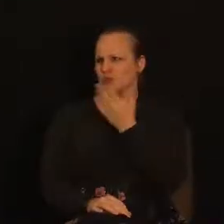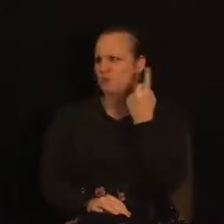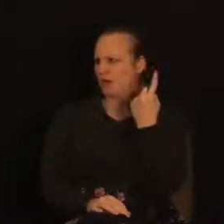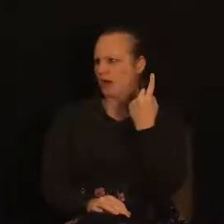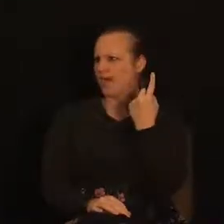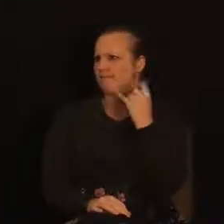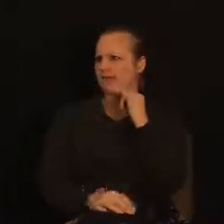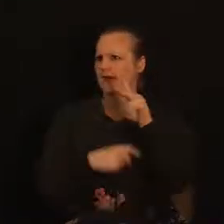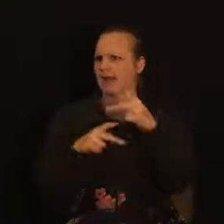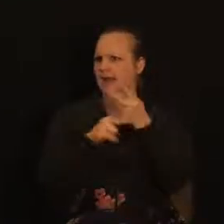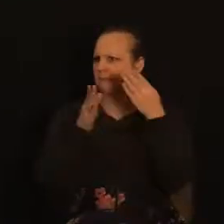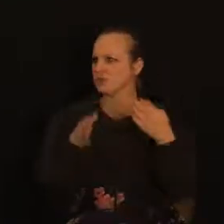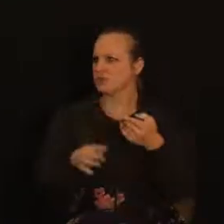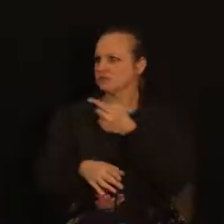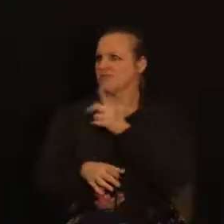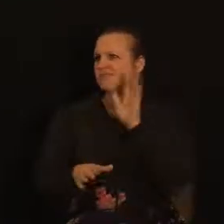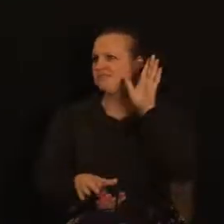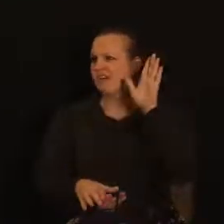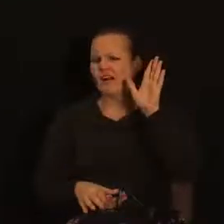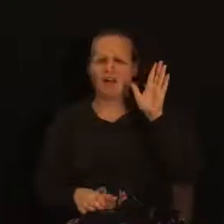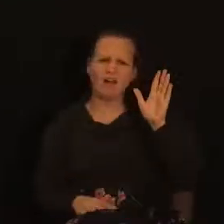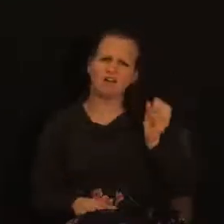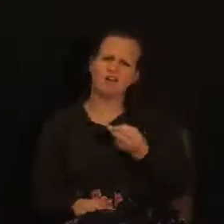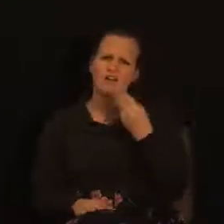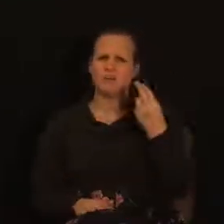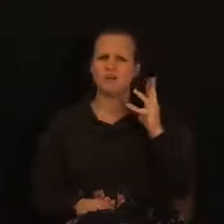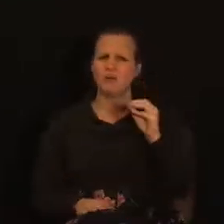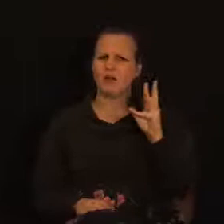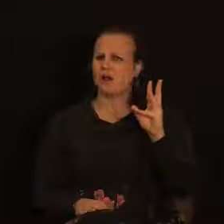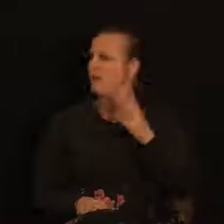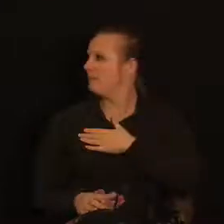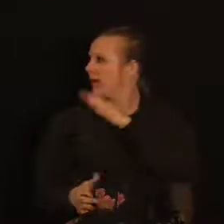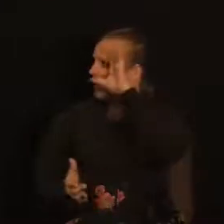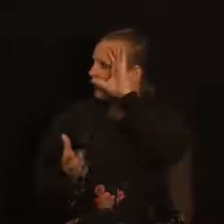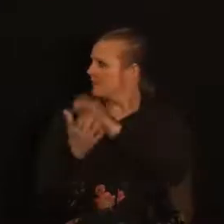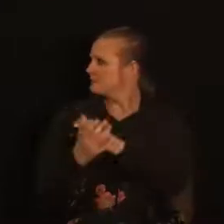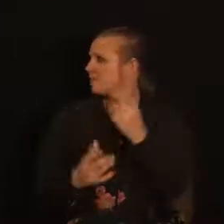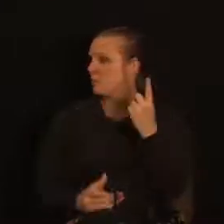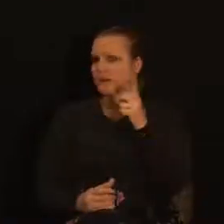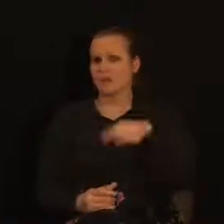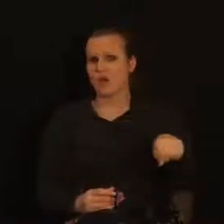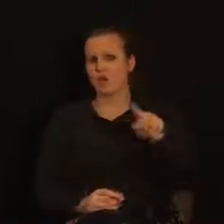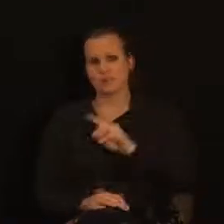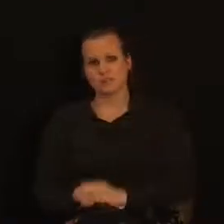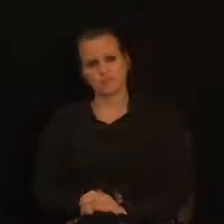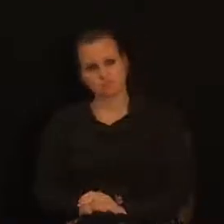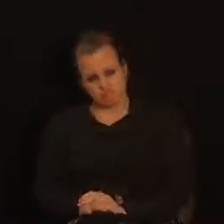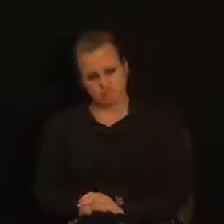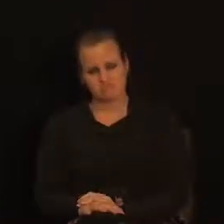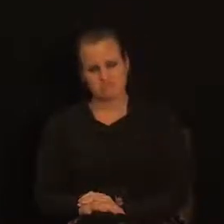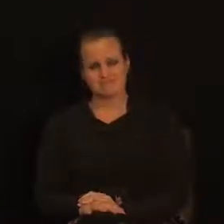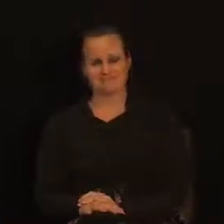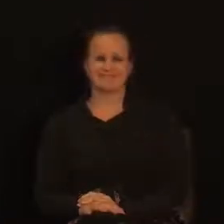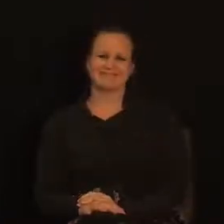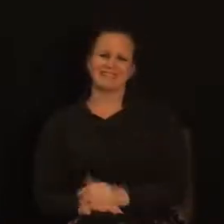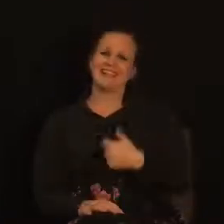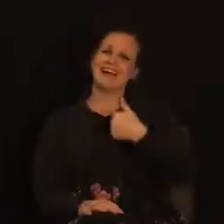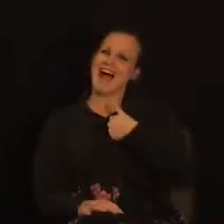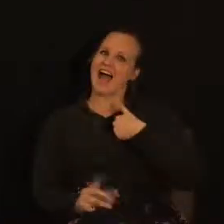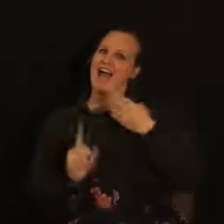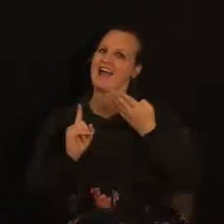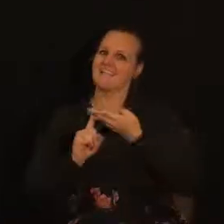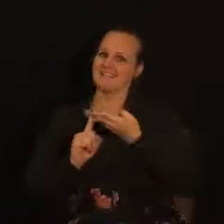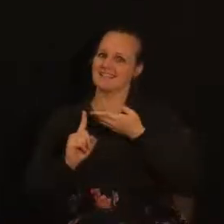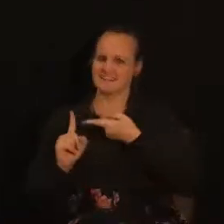those? Oh, wow. My husband is one of those. But I convince